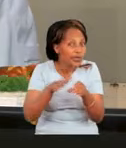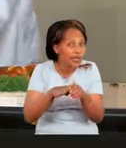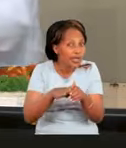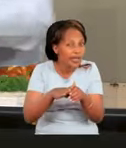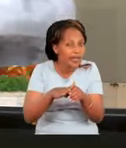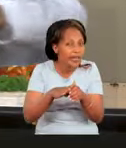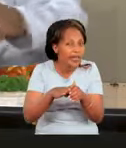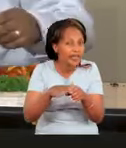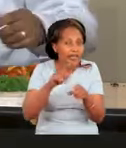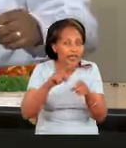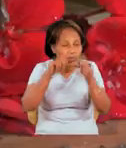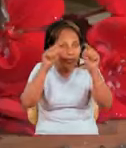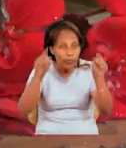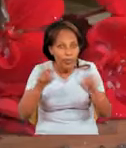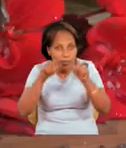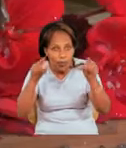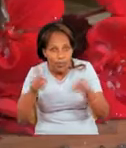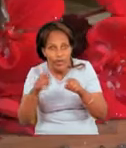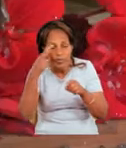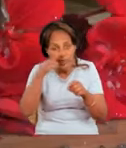bulb,